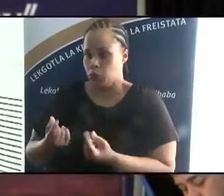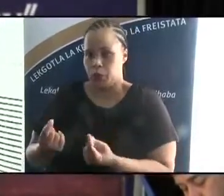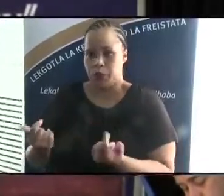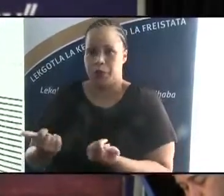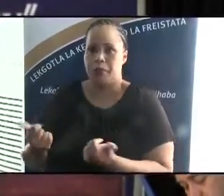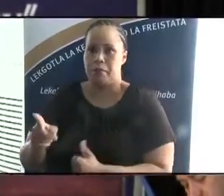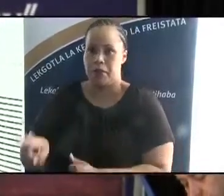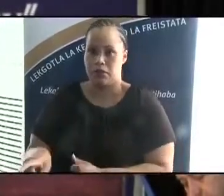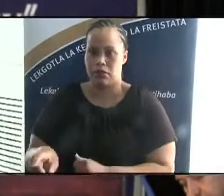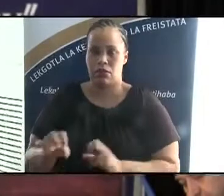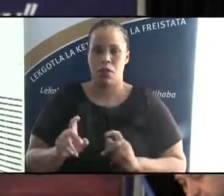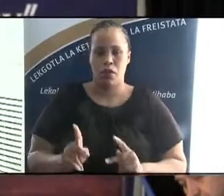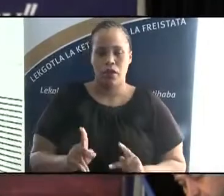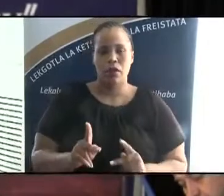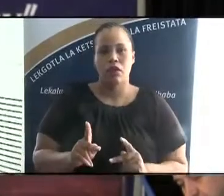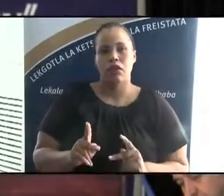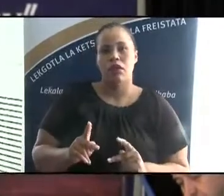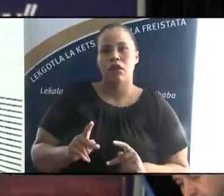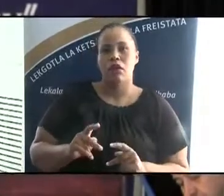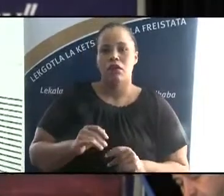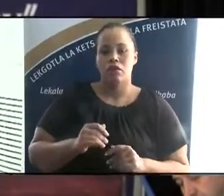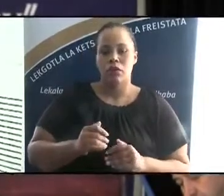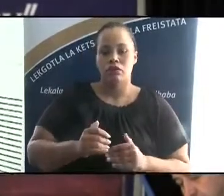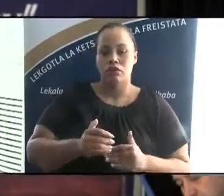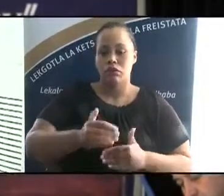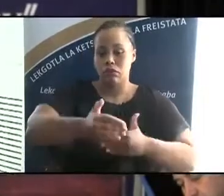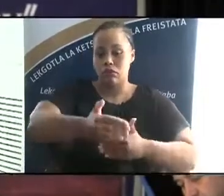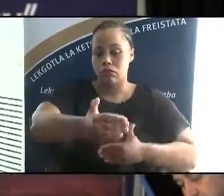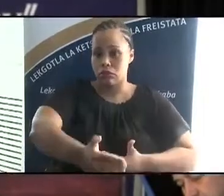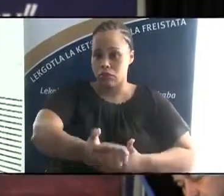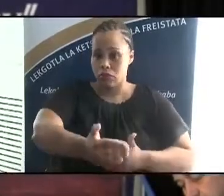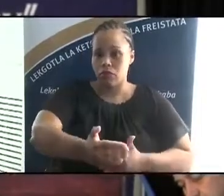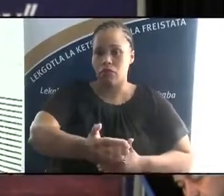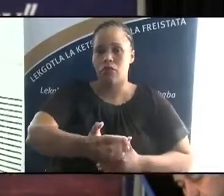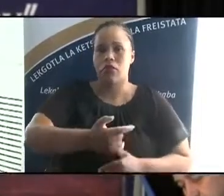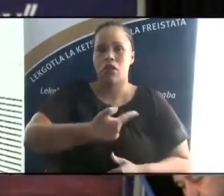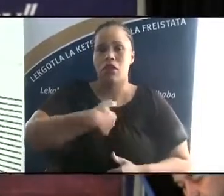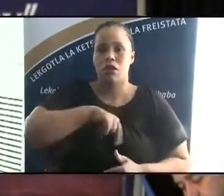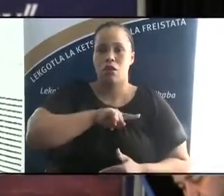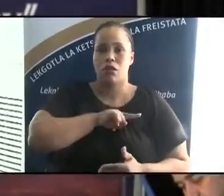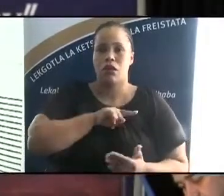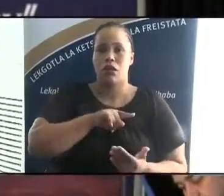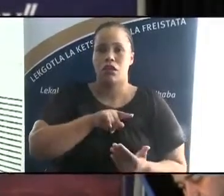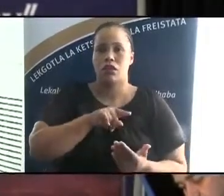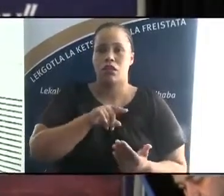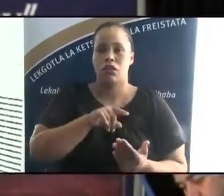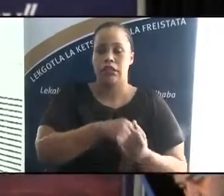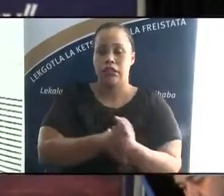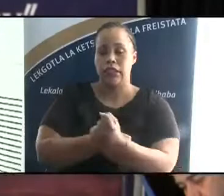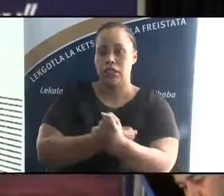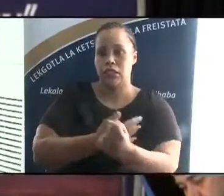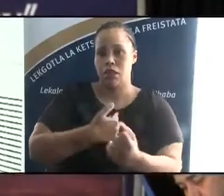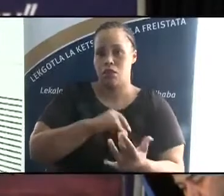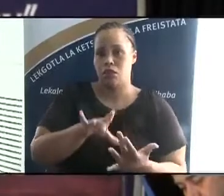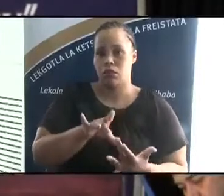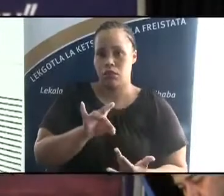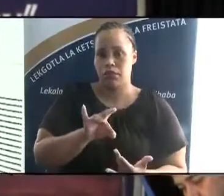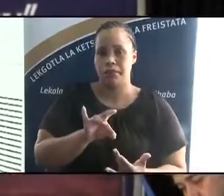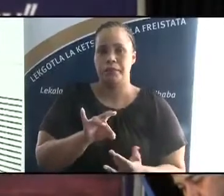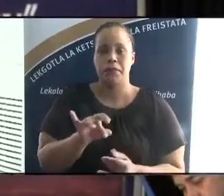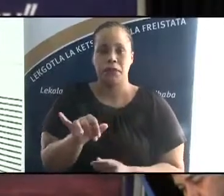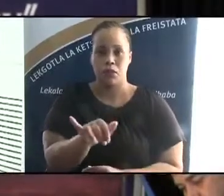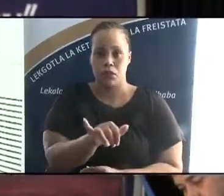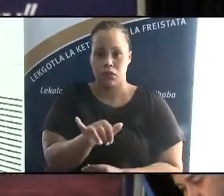this medium-term expenditure framework, we will continue with our chosen fiscal strategy, and it includes, amongst